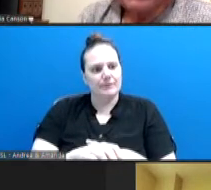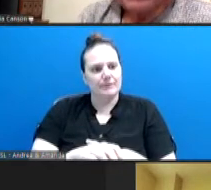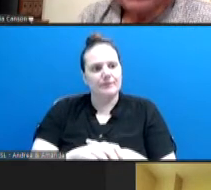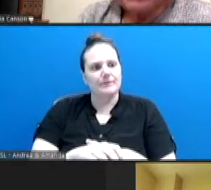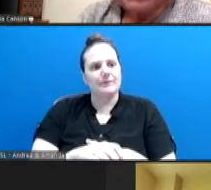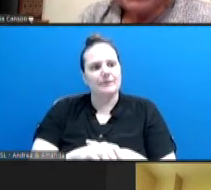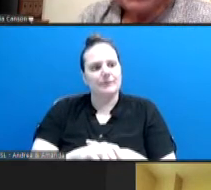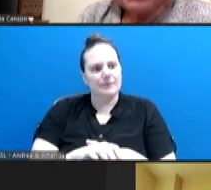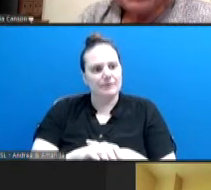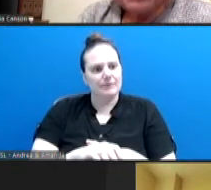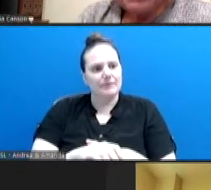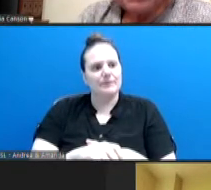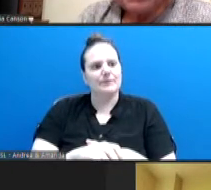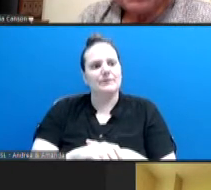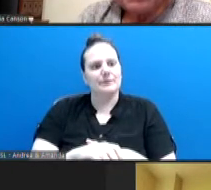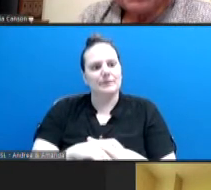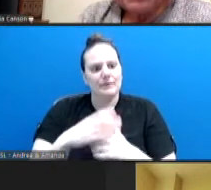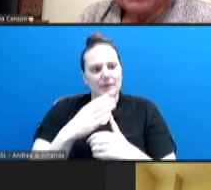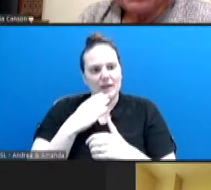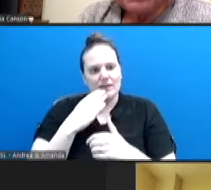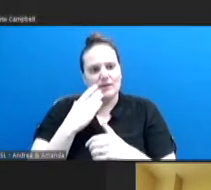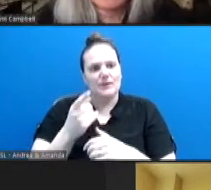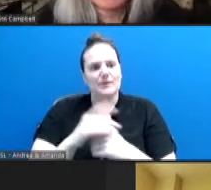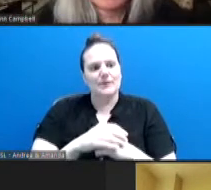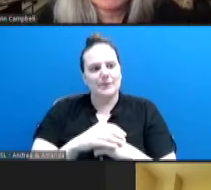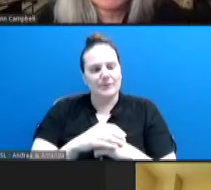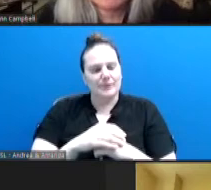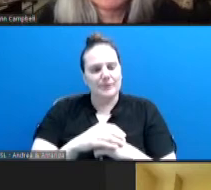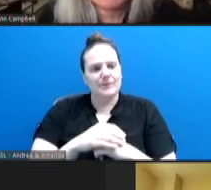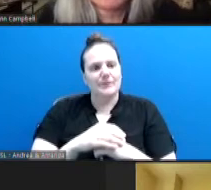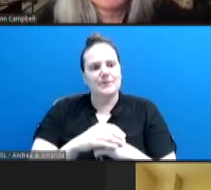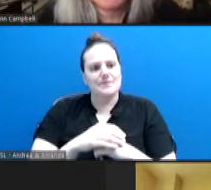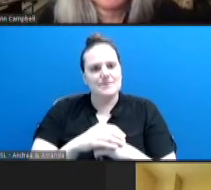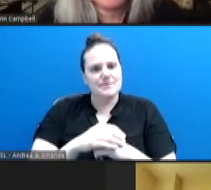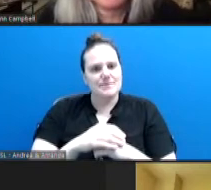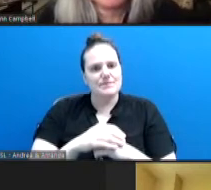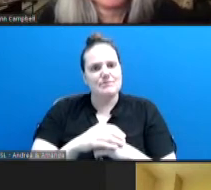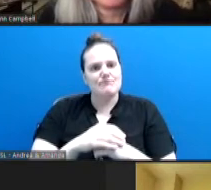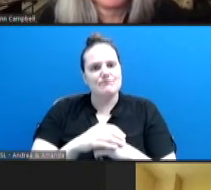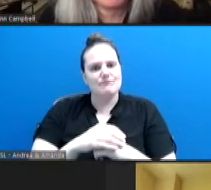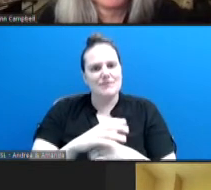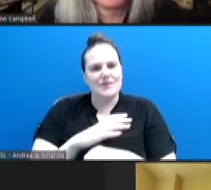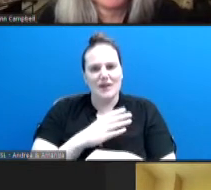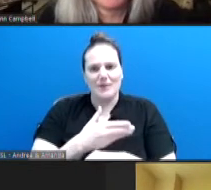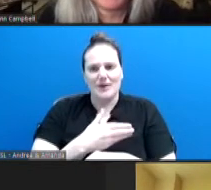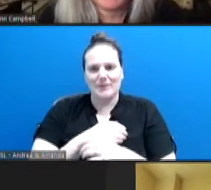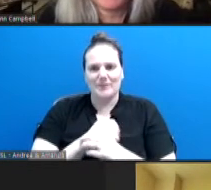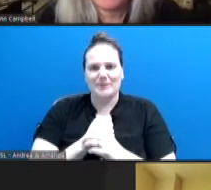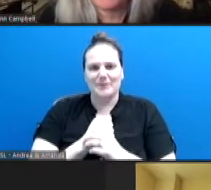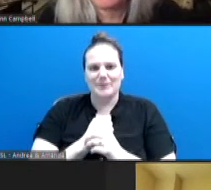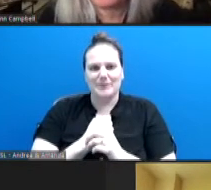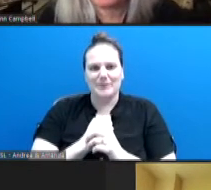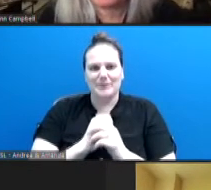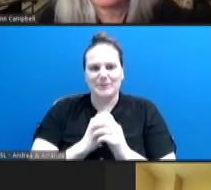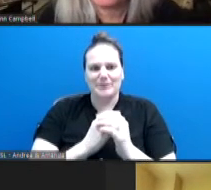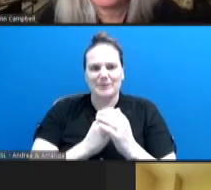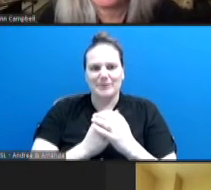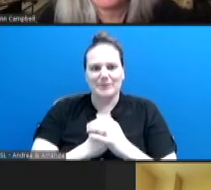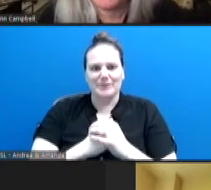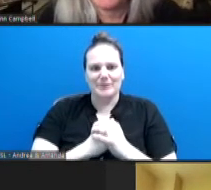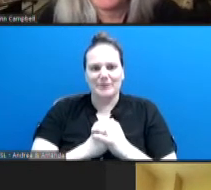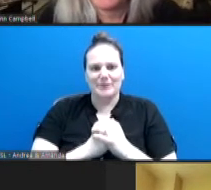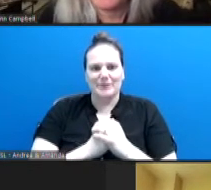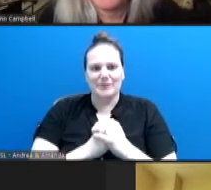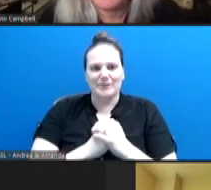Thank you, Gloria. Welcome, Judith. Are Are